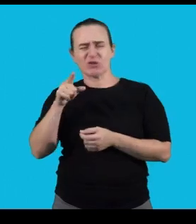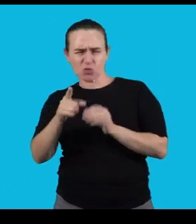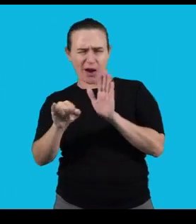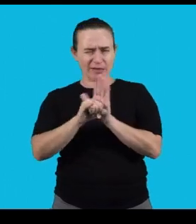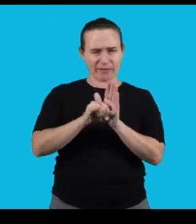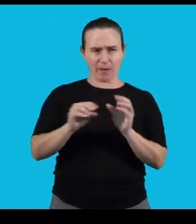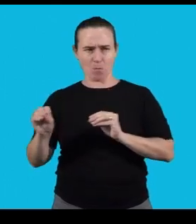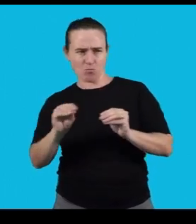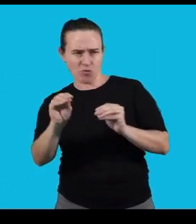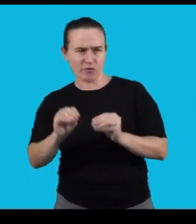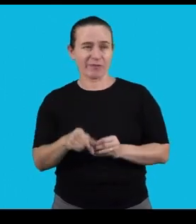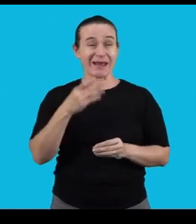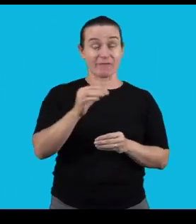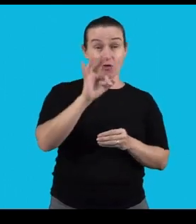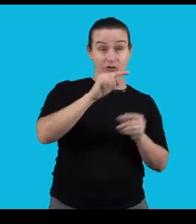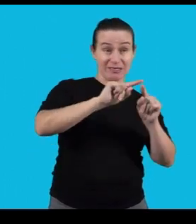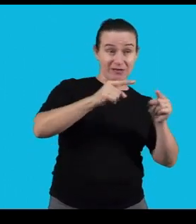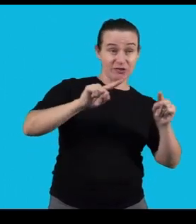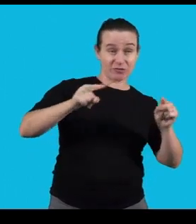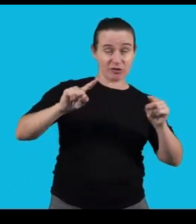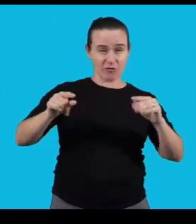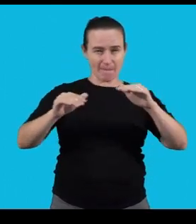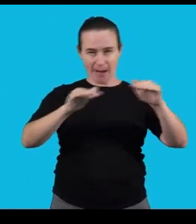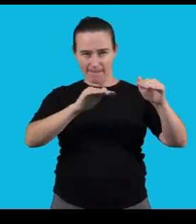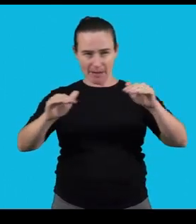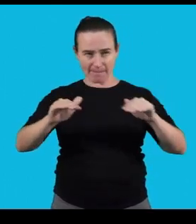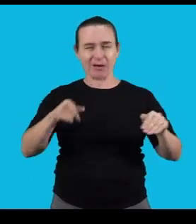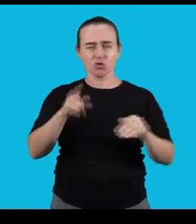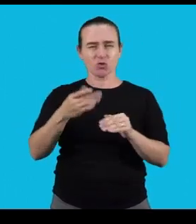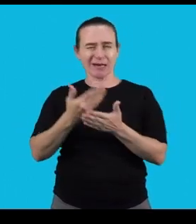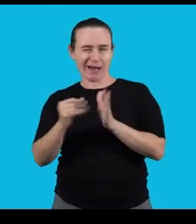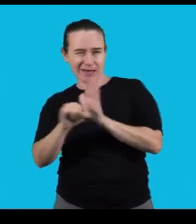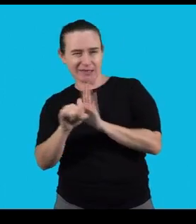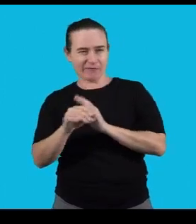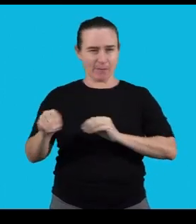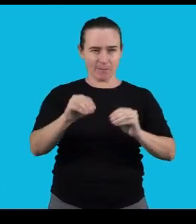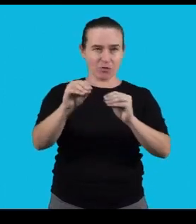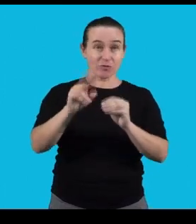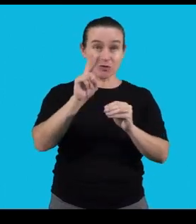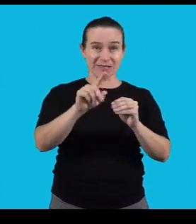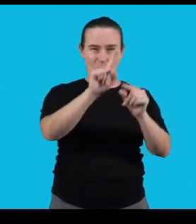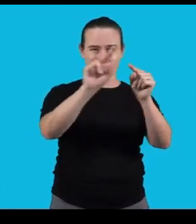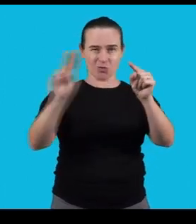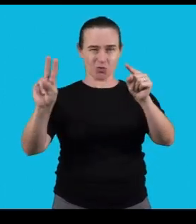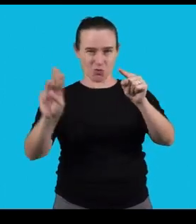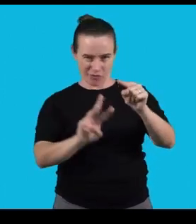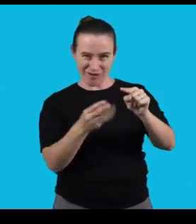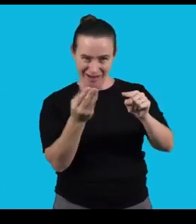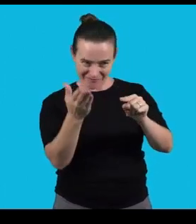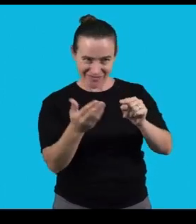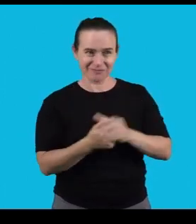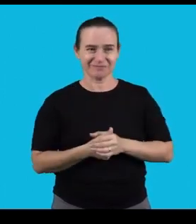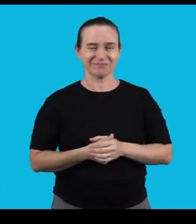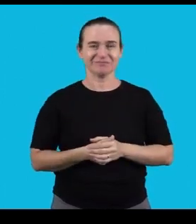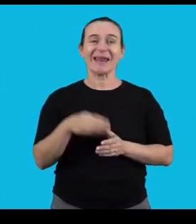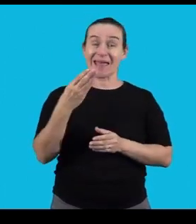movement, lie in 3 different planes to sense movement in any direction. You can see it's plane 1, 2, and